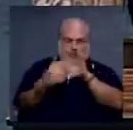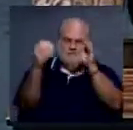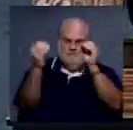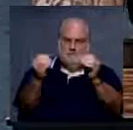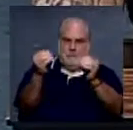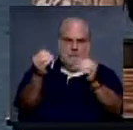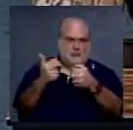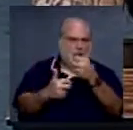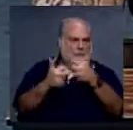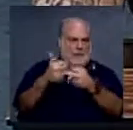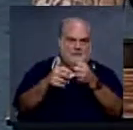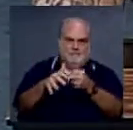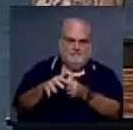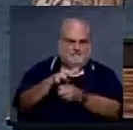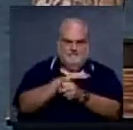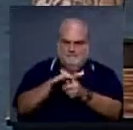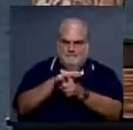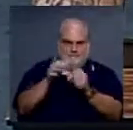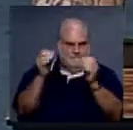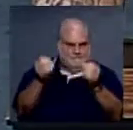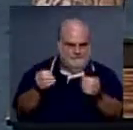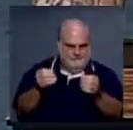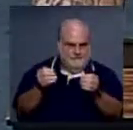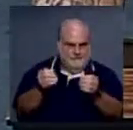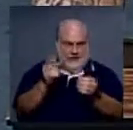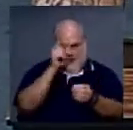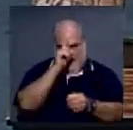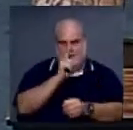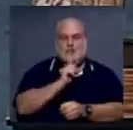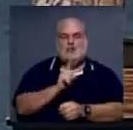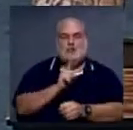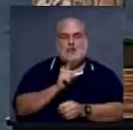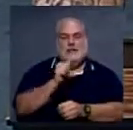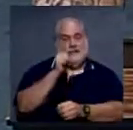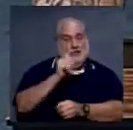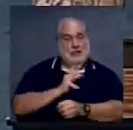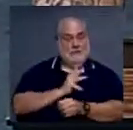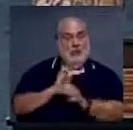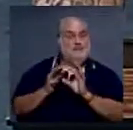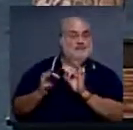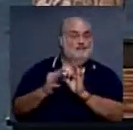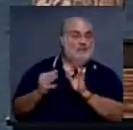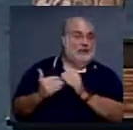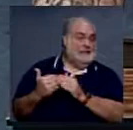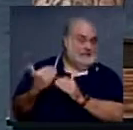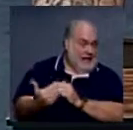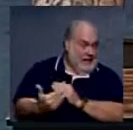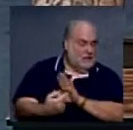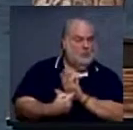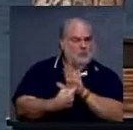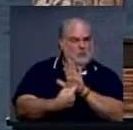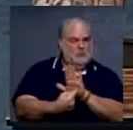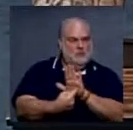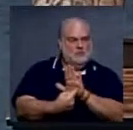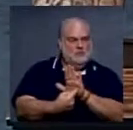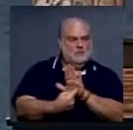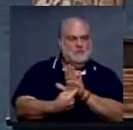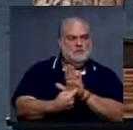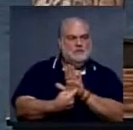for anybody in the area, and I'm sure that the gentleman you're going to hear from next will be able to point that out.